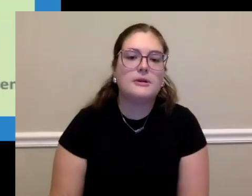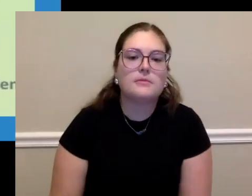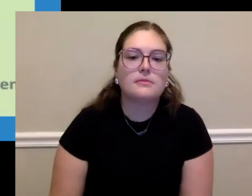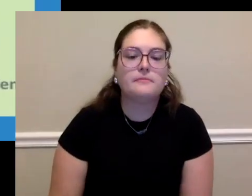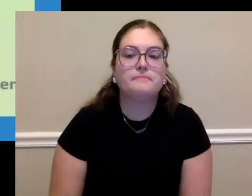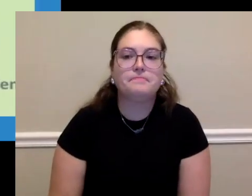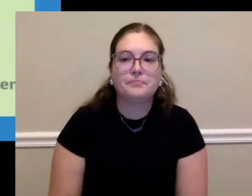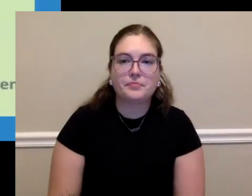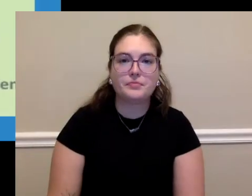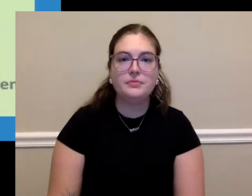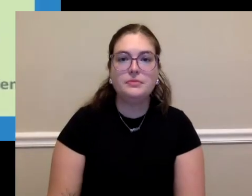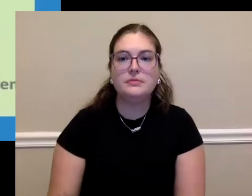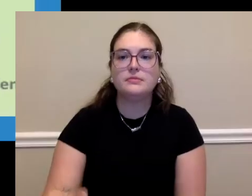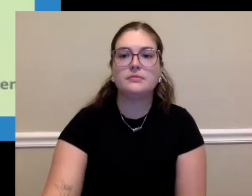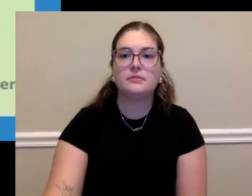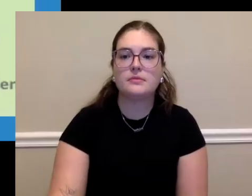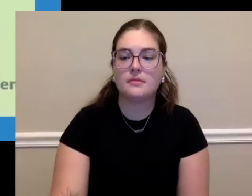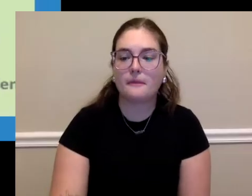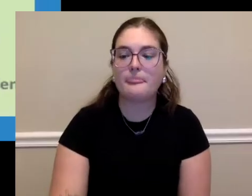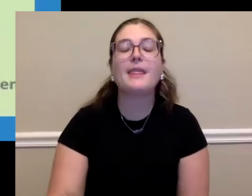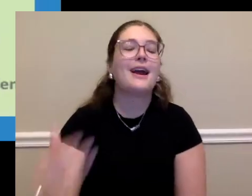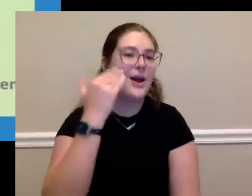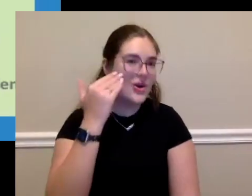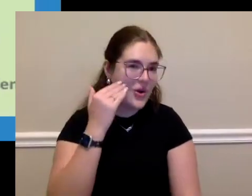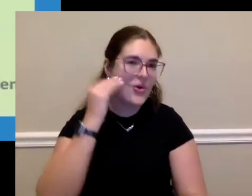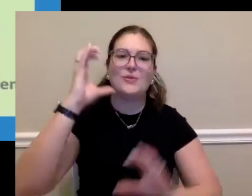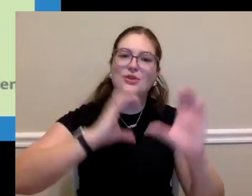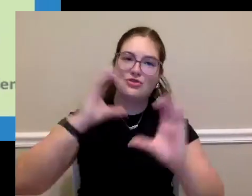to other questions here. And I know the chat is really active